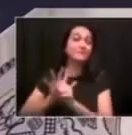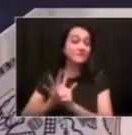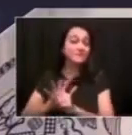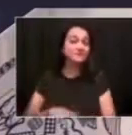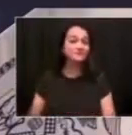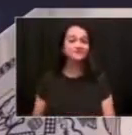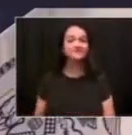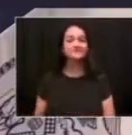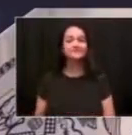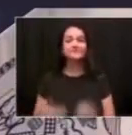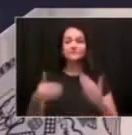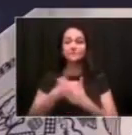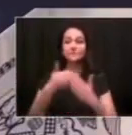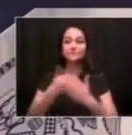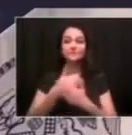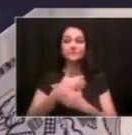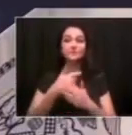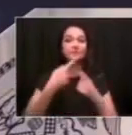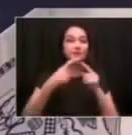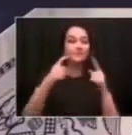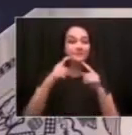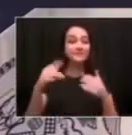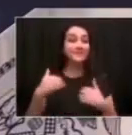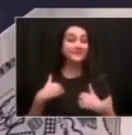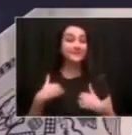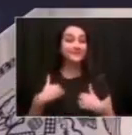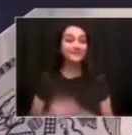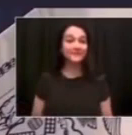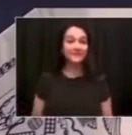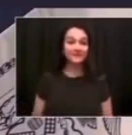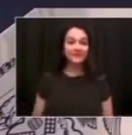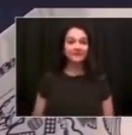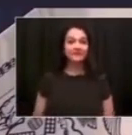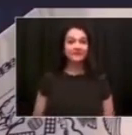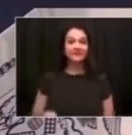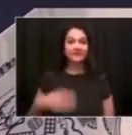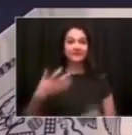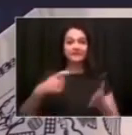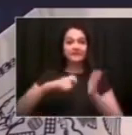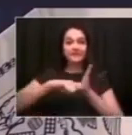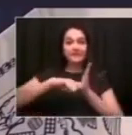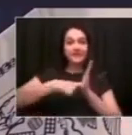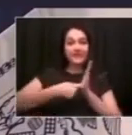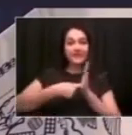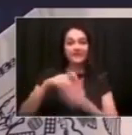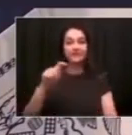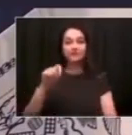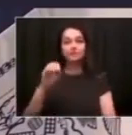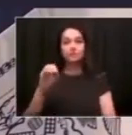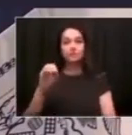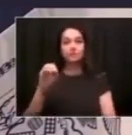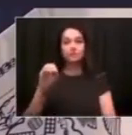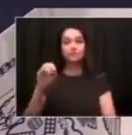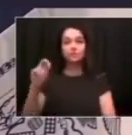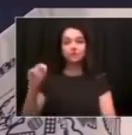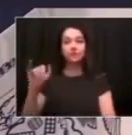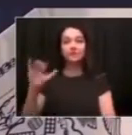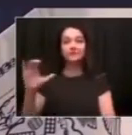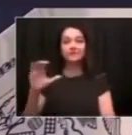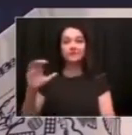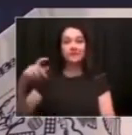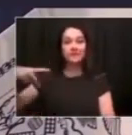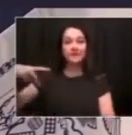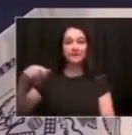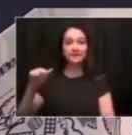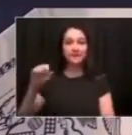the key to New York City. When you hear those words, I want you to imagine the notion that because someone's